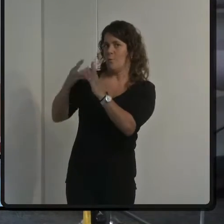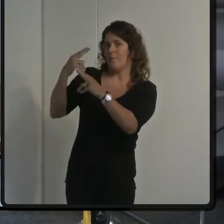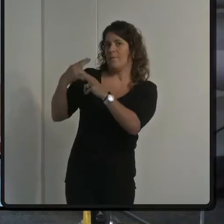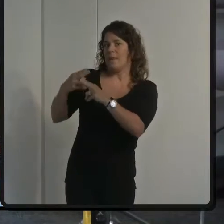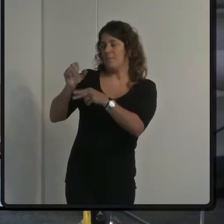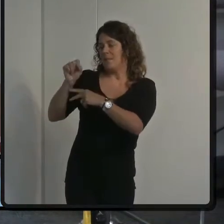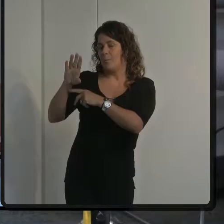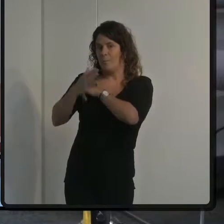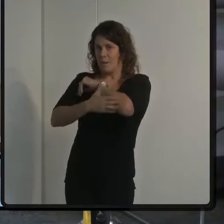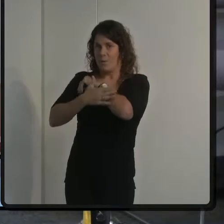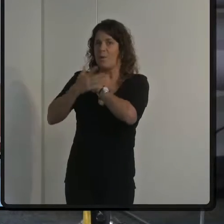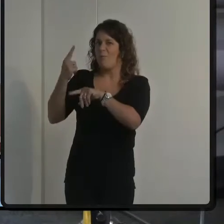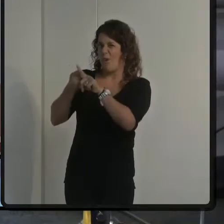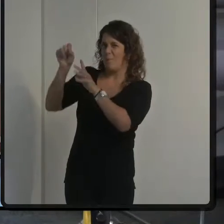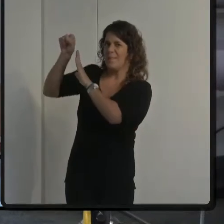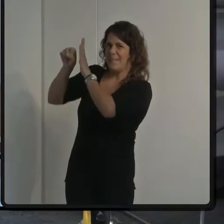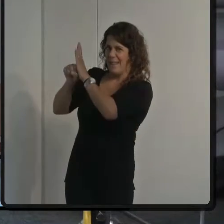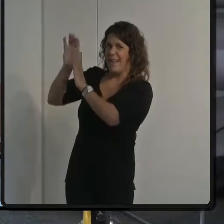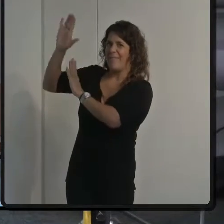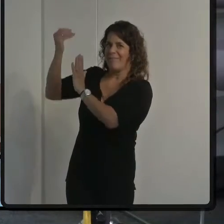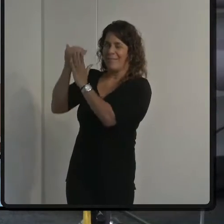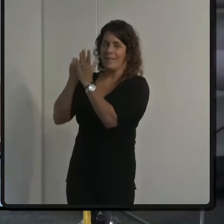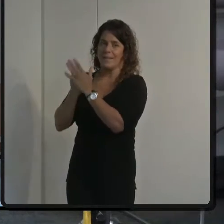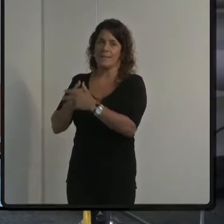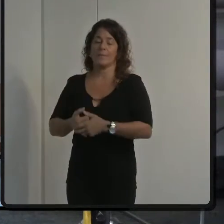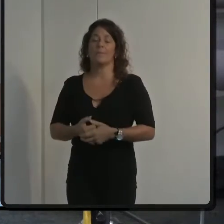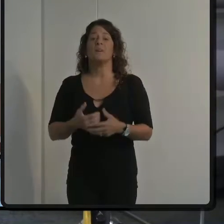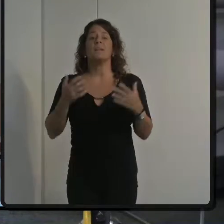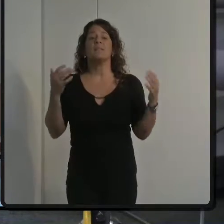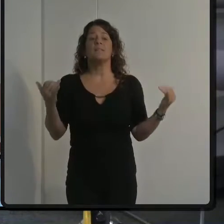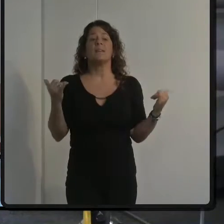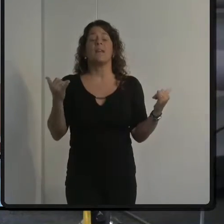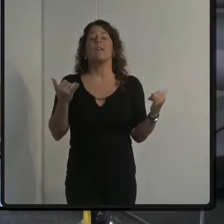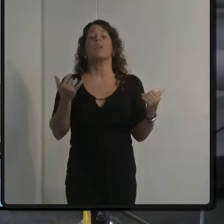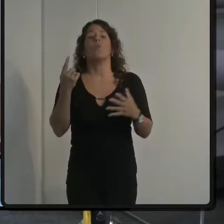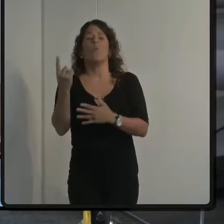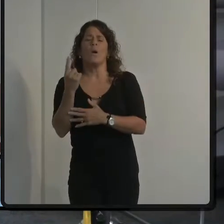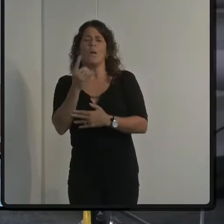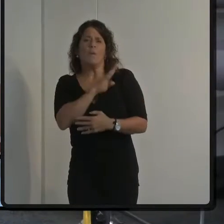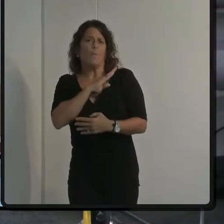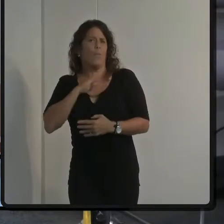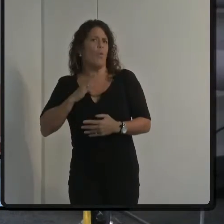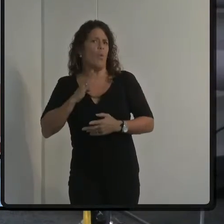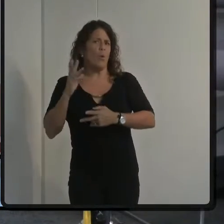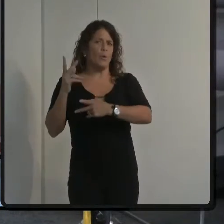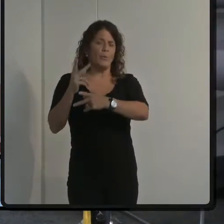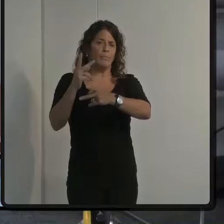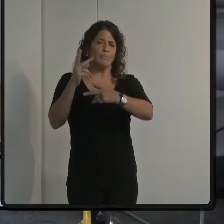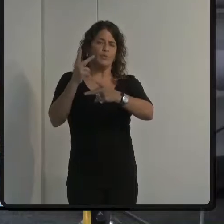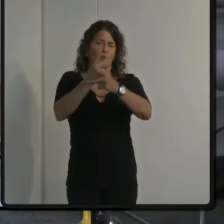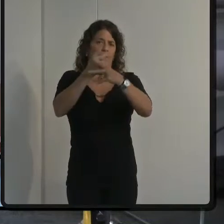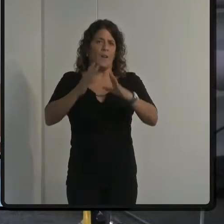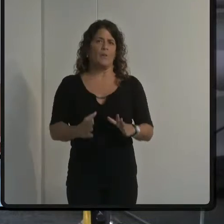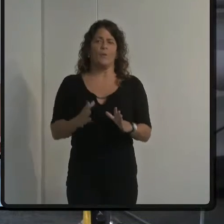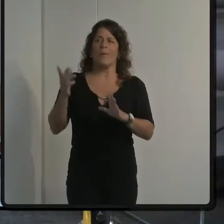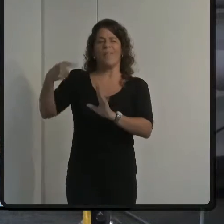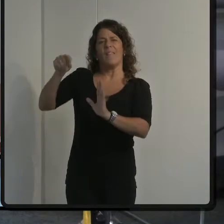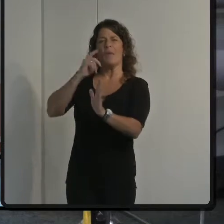I reported to the Board of Supervisors that one of our communities, Idol Vista, is seeing